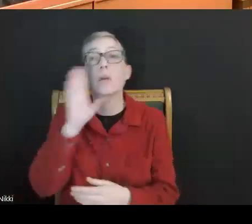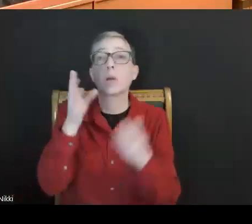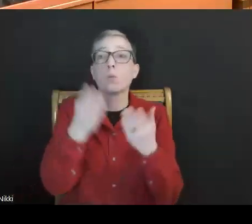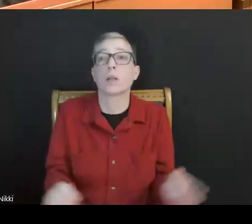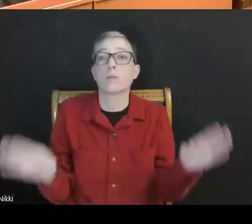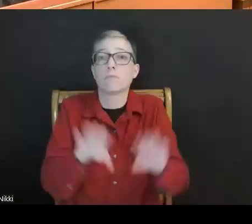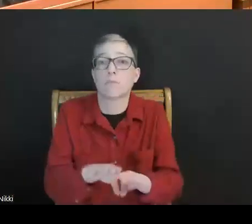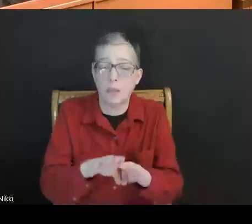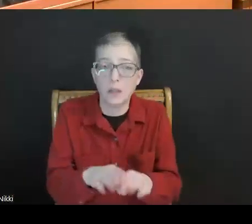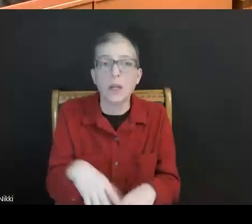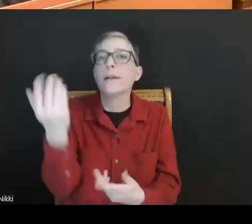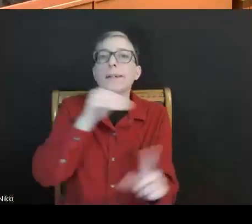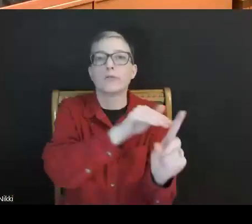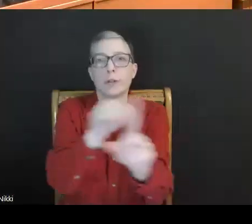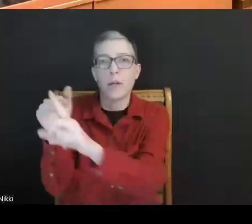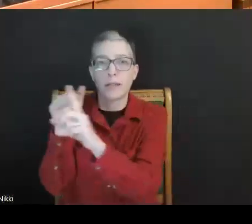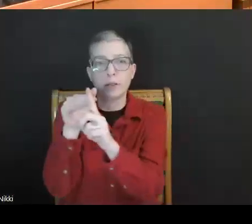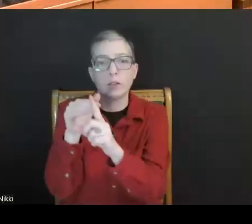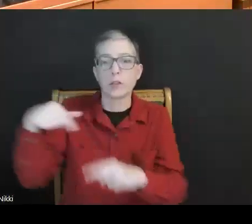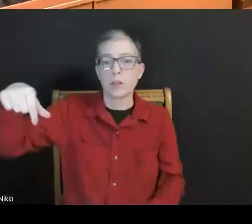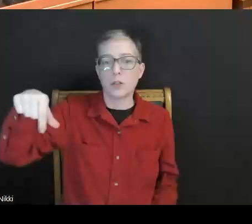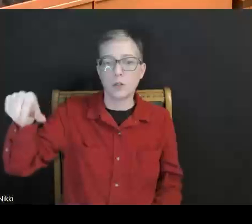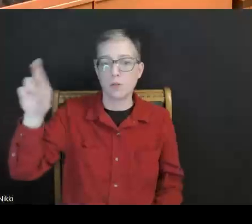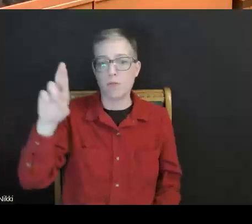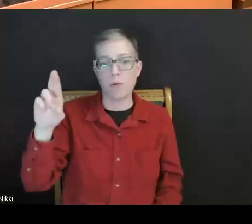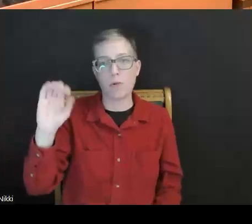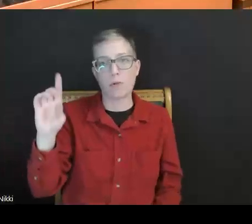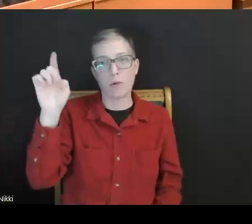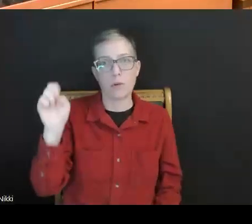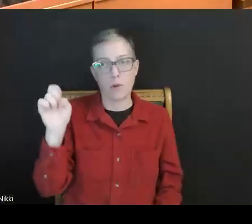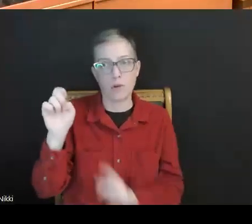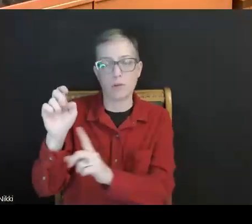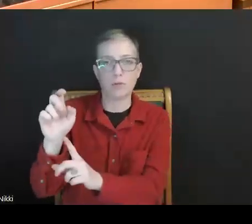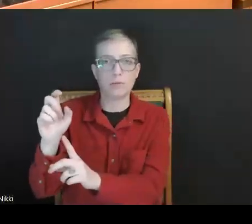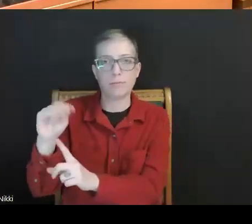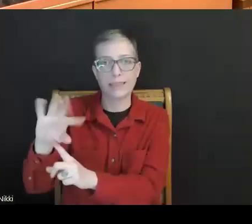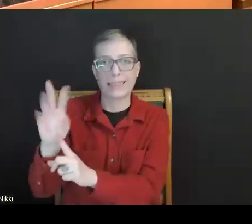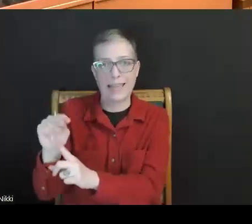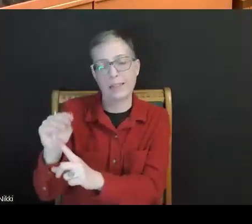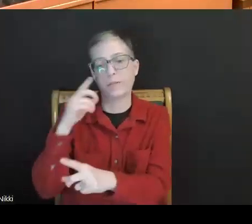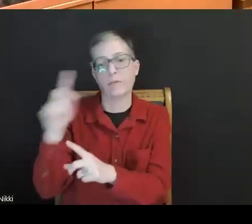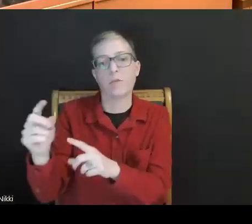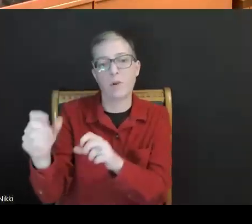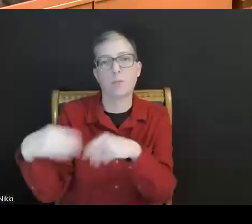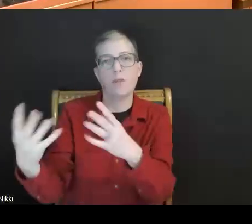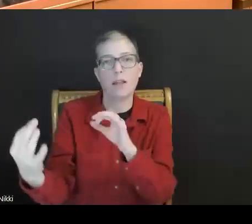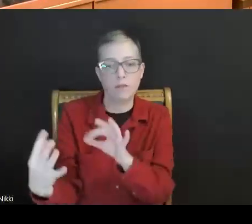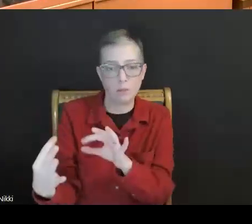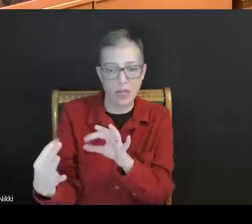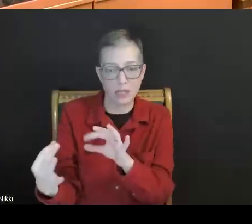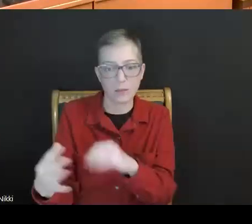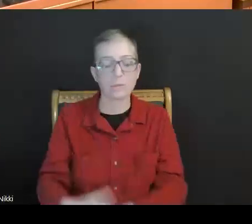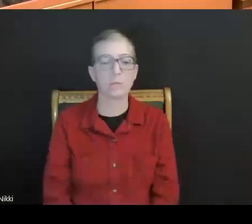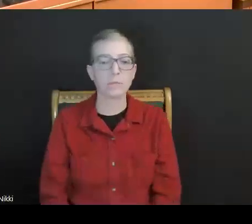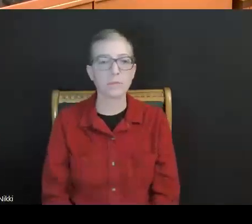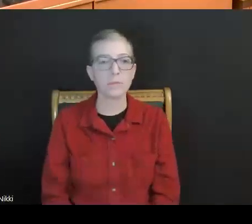Just a reminder to scan the QR code so you can give feedback and get credit for today's Romano Rounds presentation. I